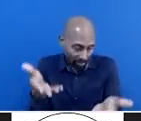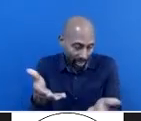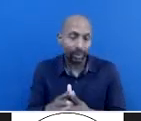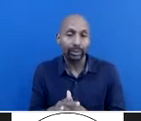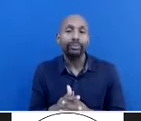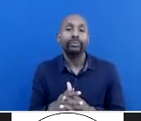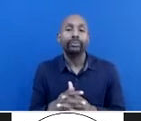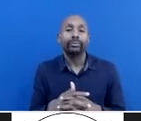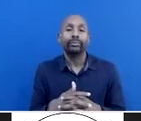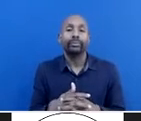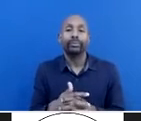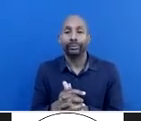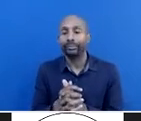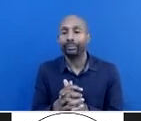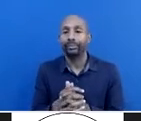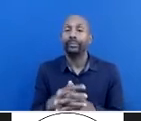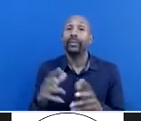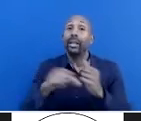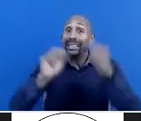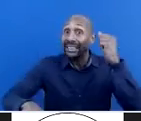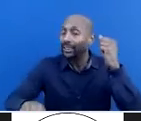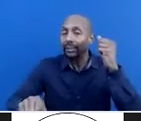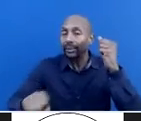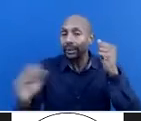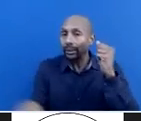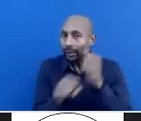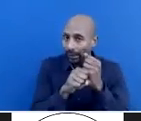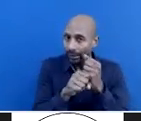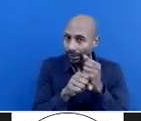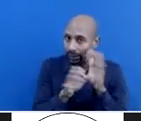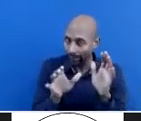this in a way that doesn't take the next 30 minutes. I'm going to try to be brief about this.